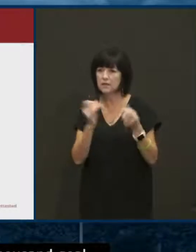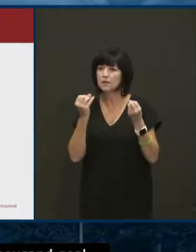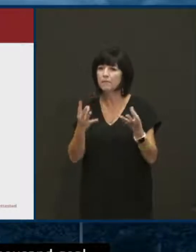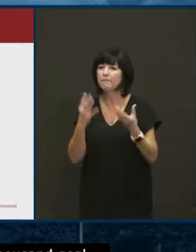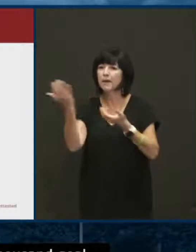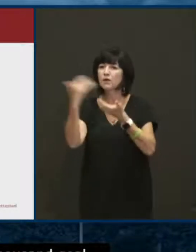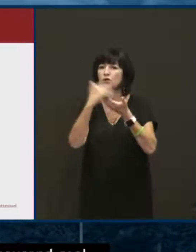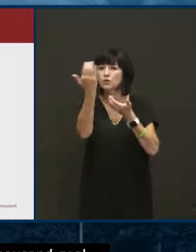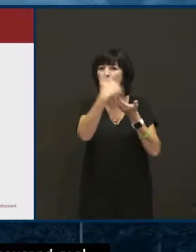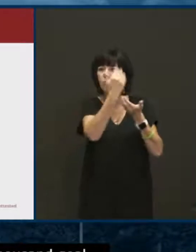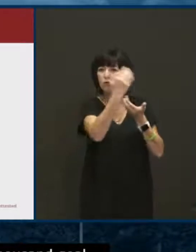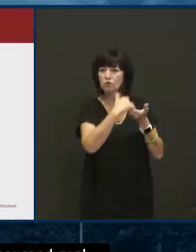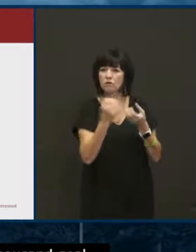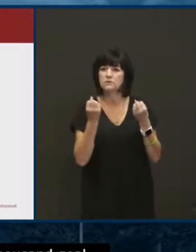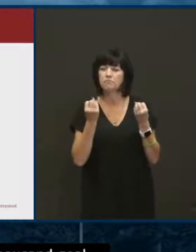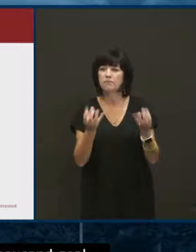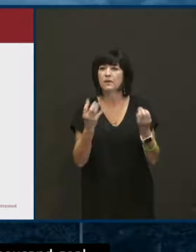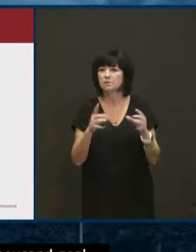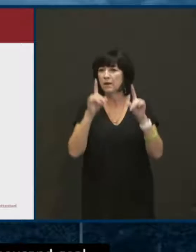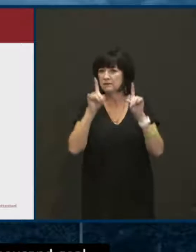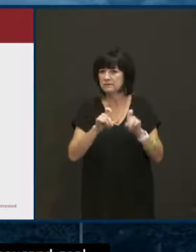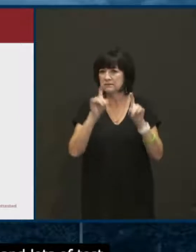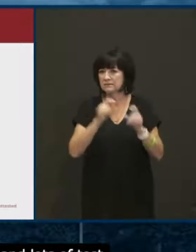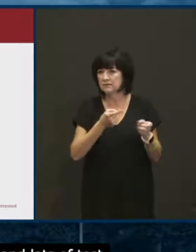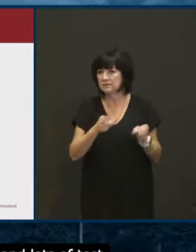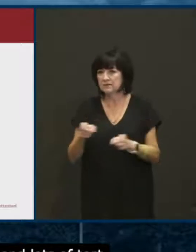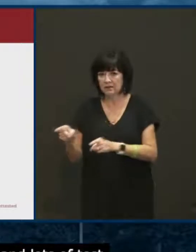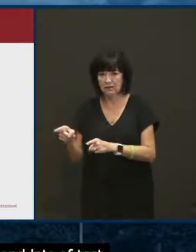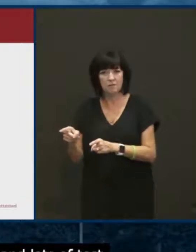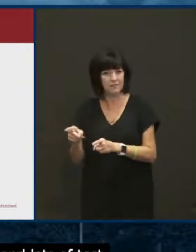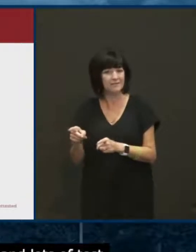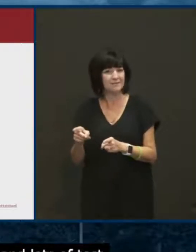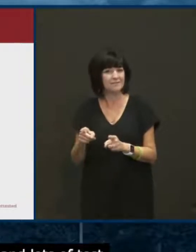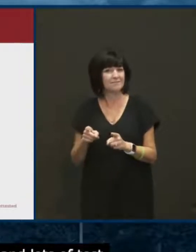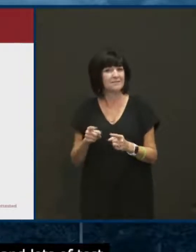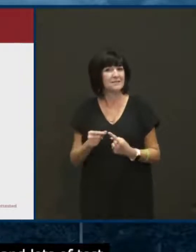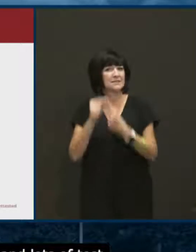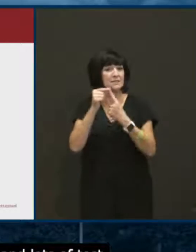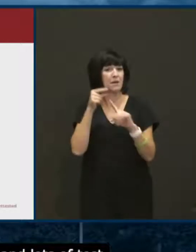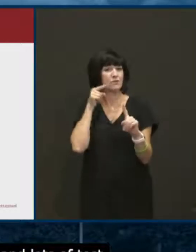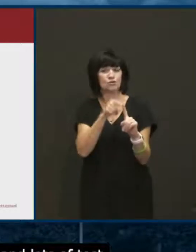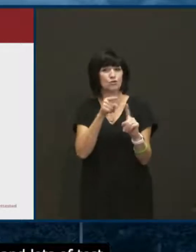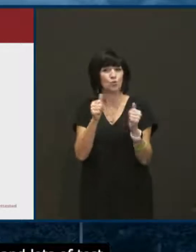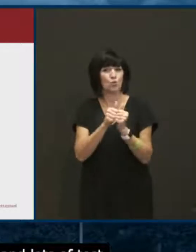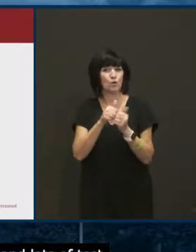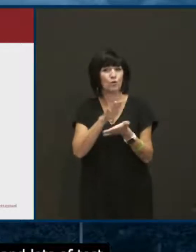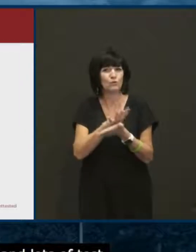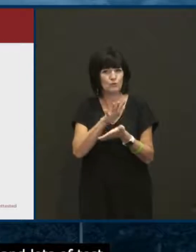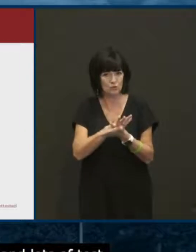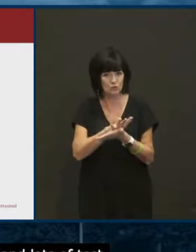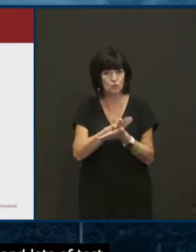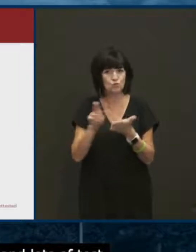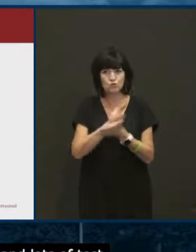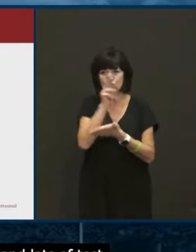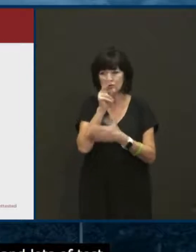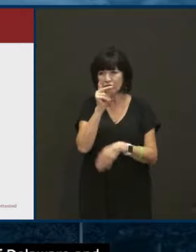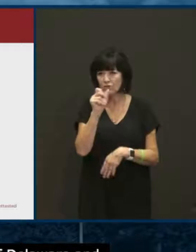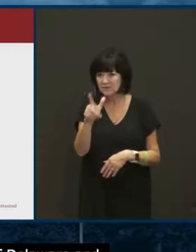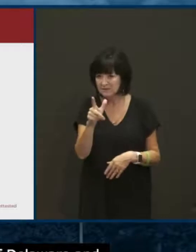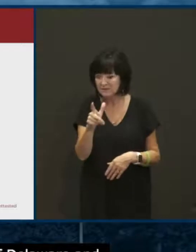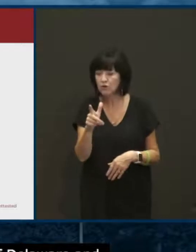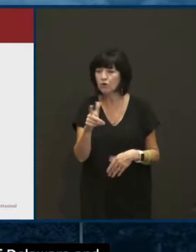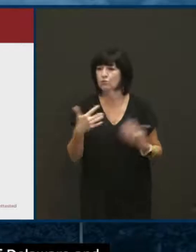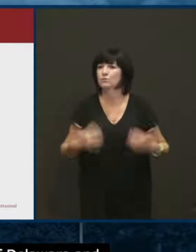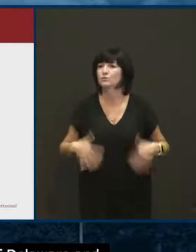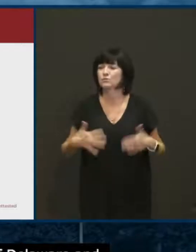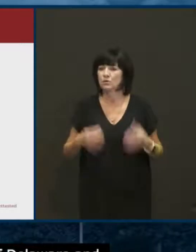lots of testing going on, particularly with schools at the University of Delaware, And it makes a difference. It really does, and we